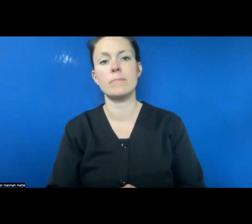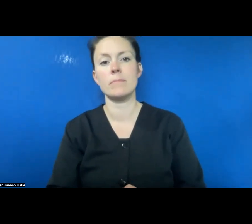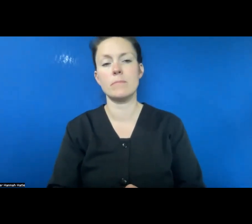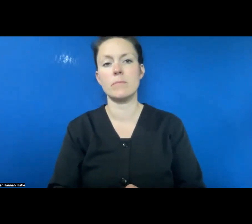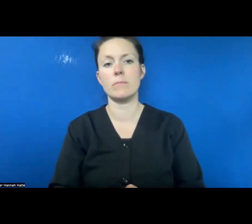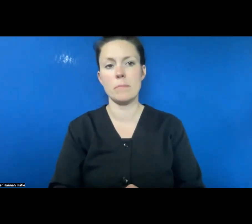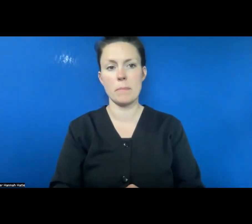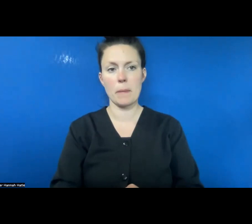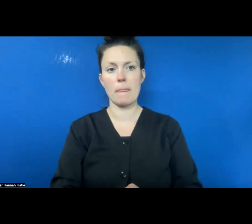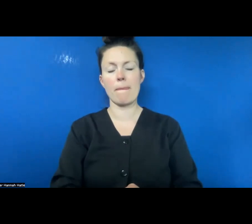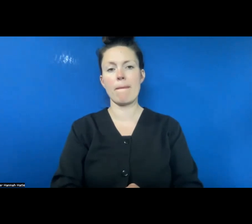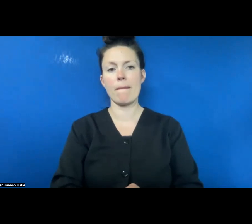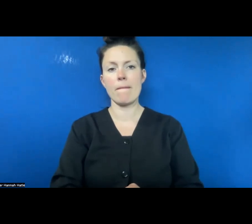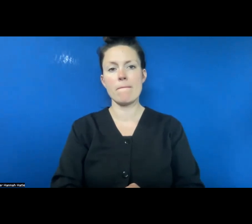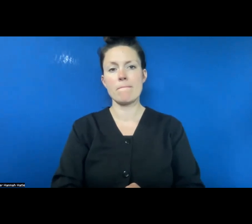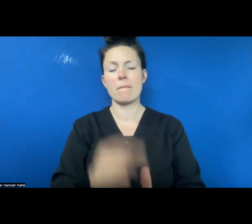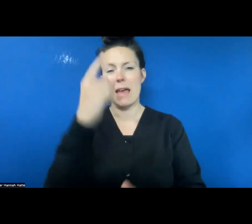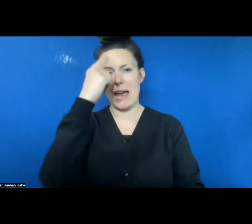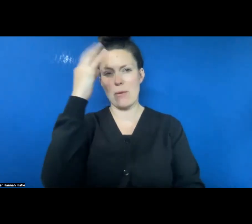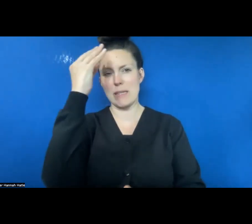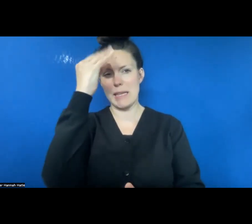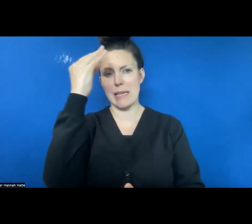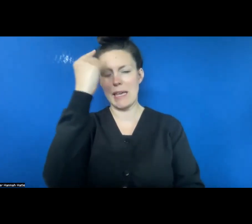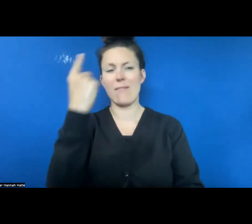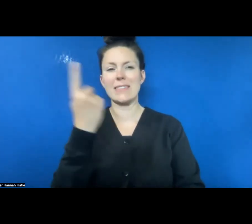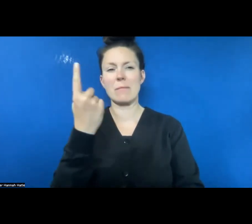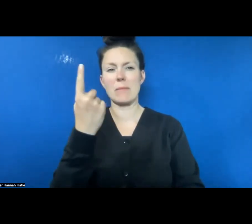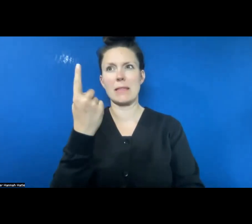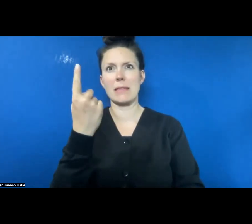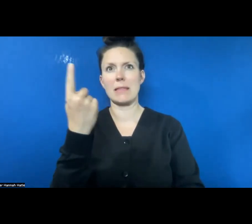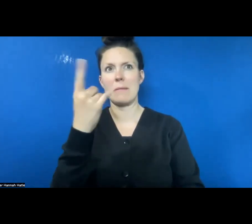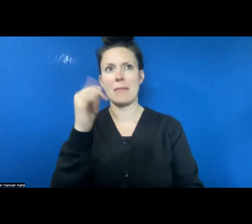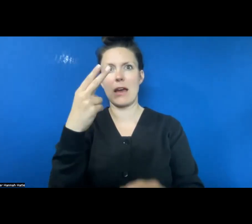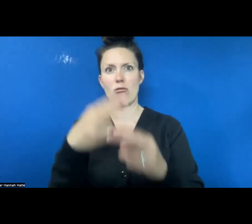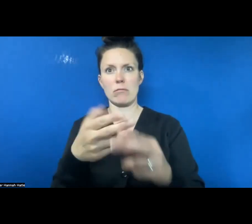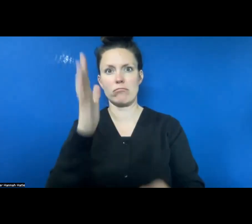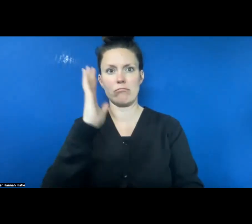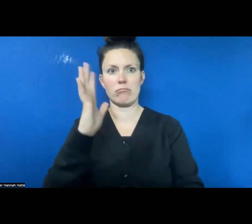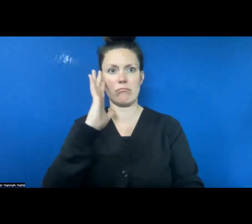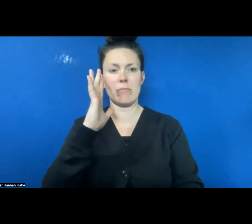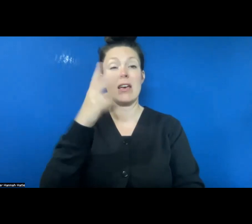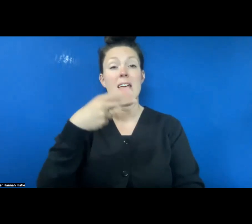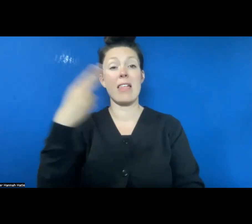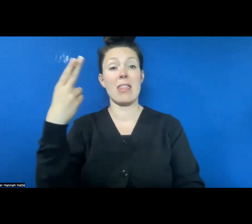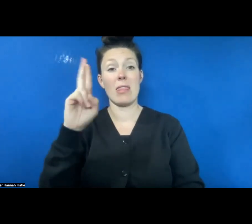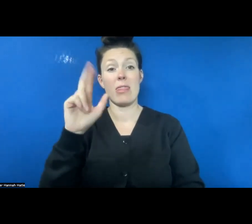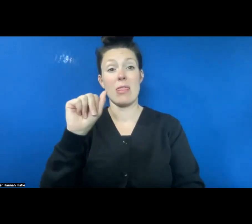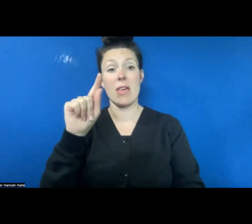I just was thinking of something that was said a long time ago when we talked about the high rates of violence